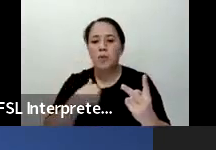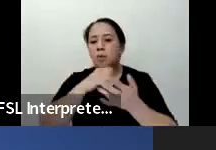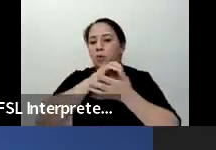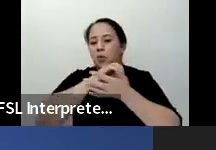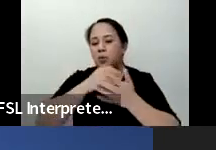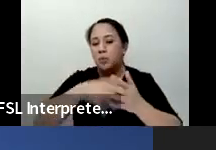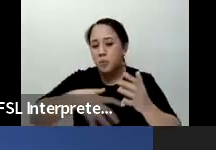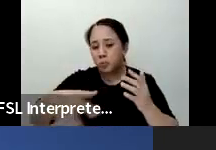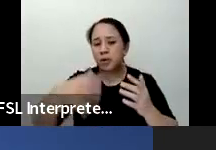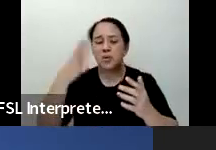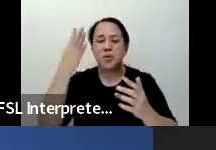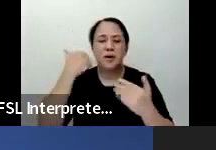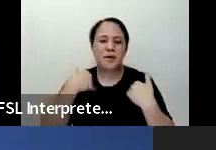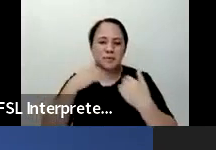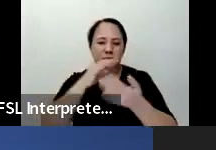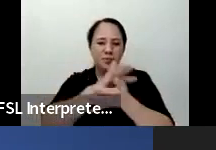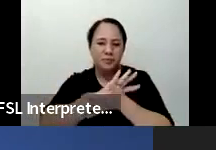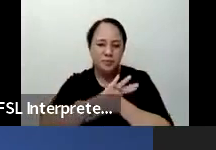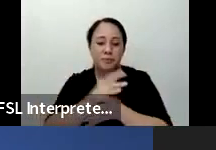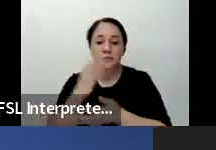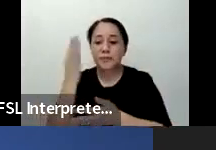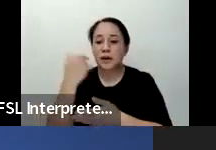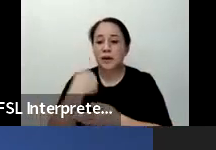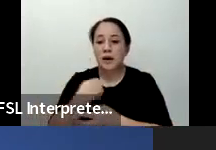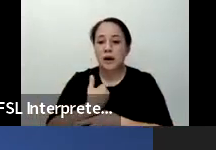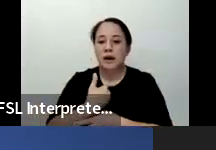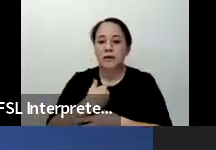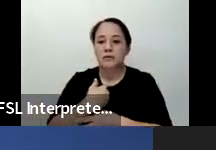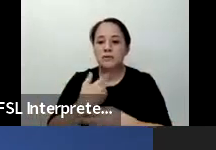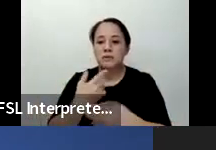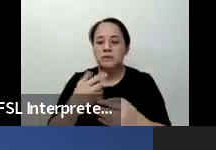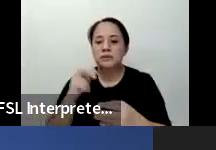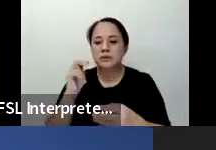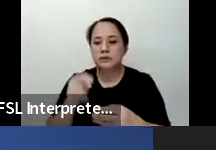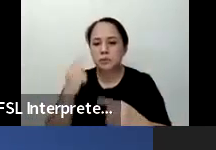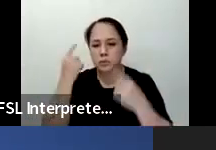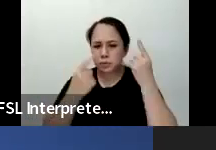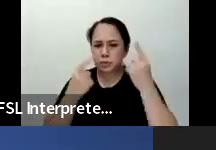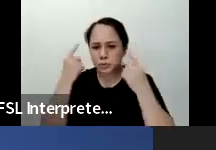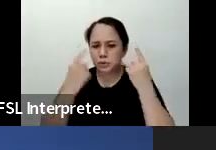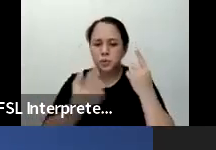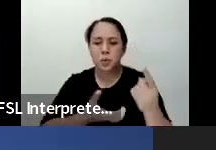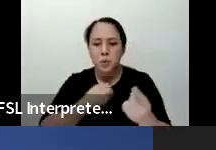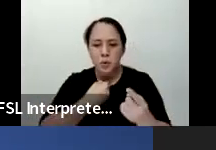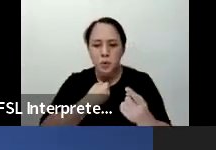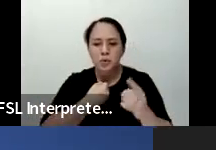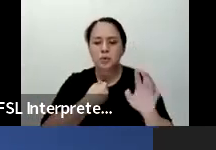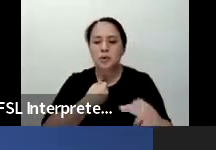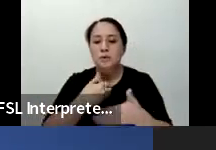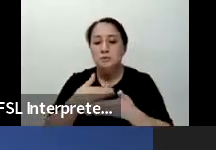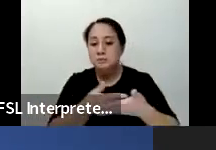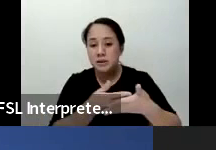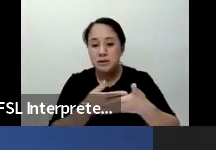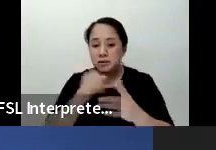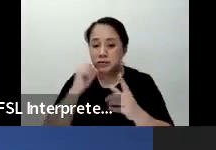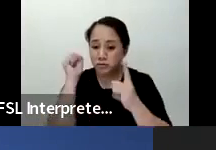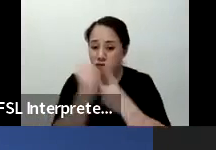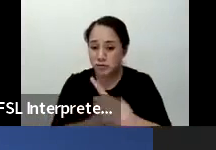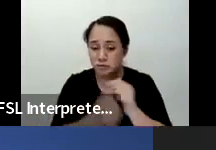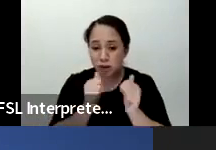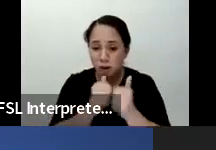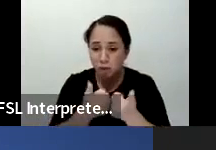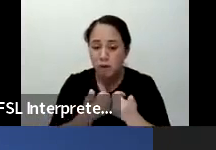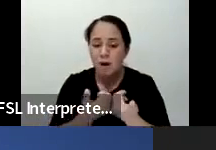COVID-19 pandemic. They found out that that is mainly due to the concerns about their own and their infants' well-being, the